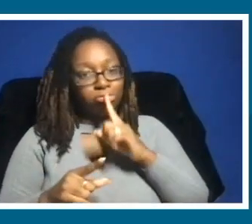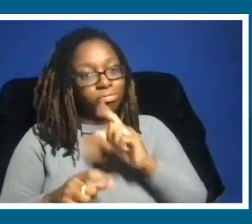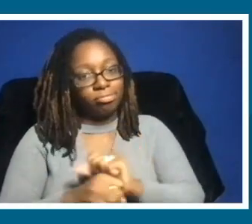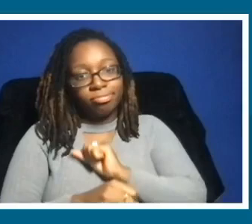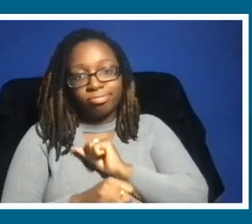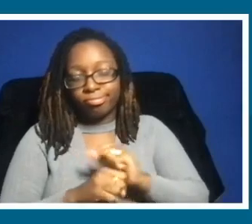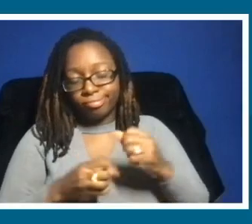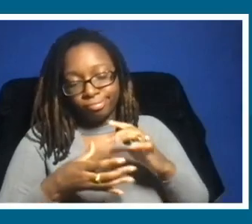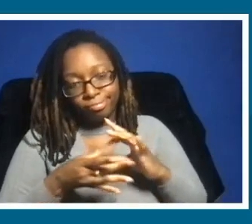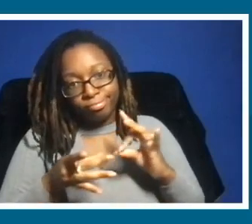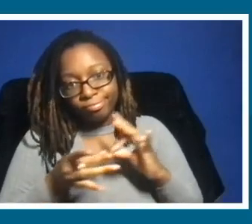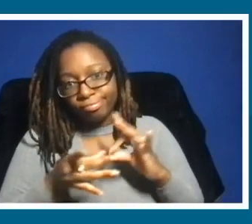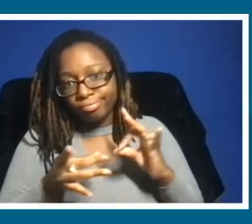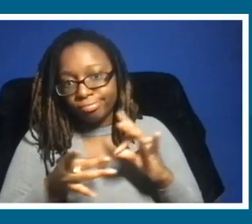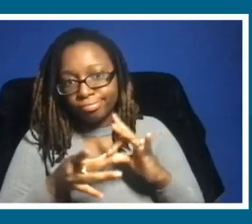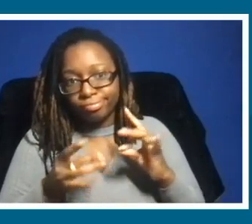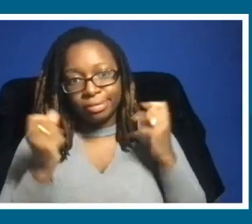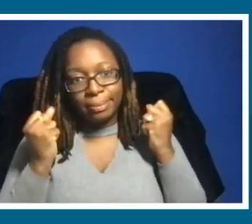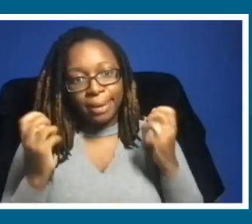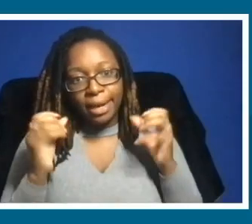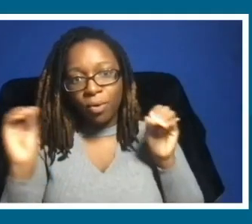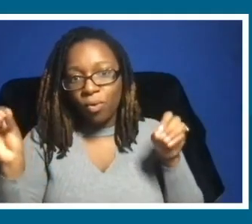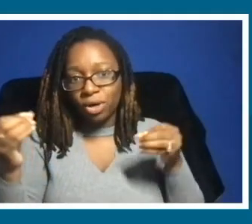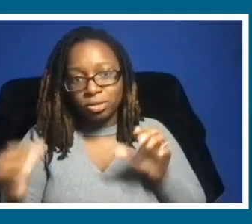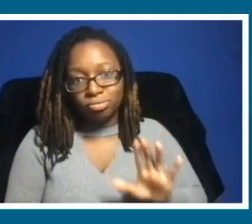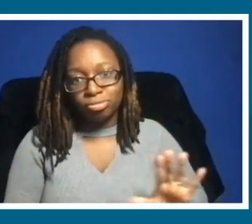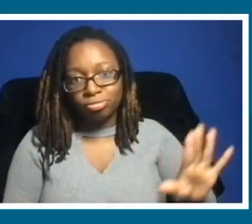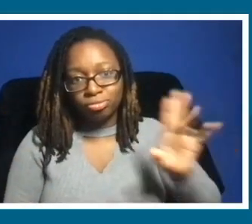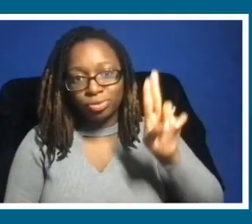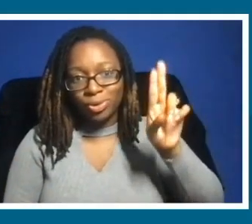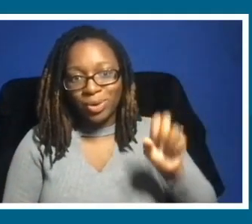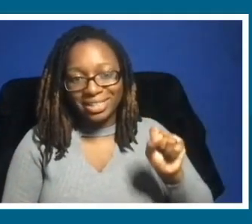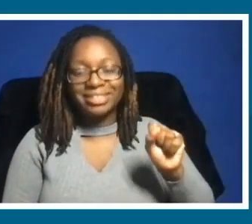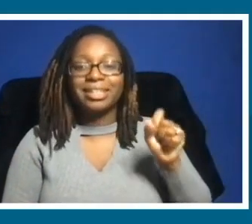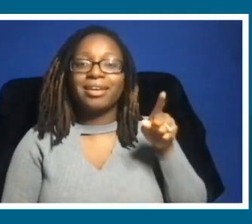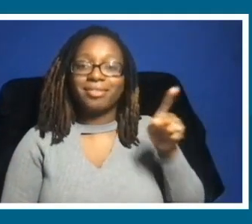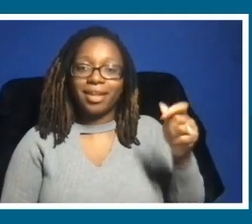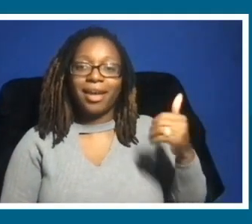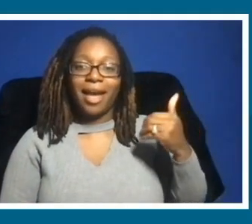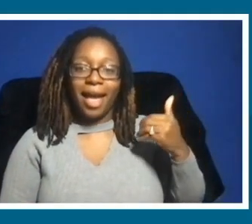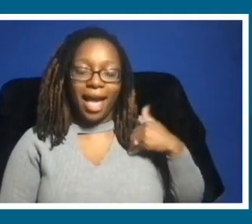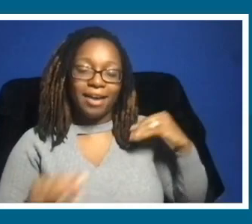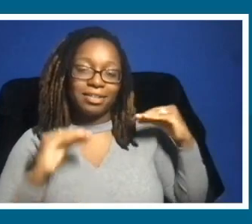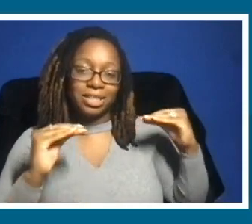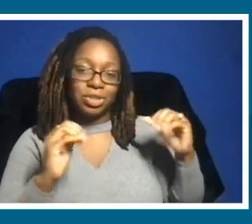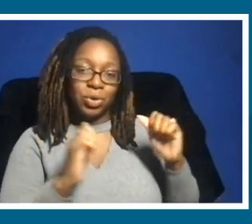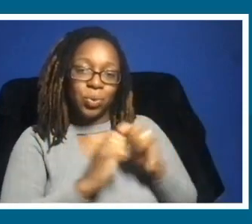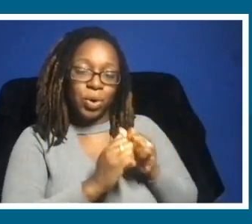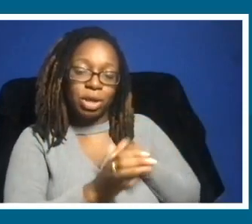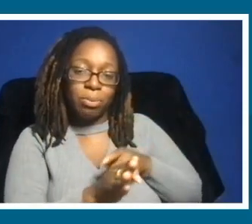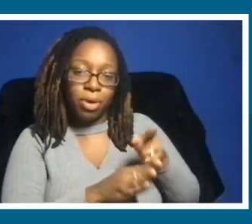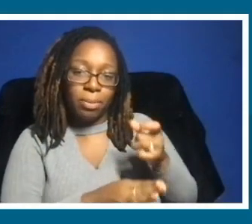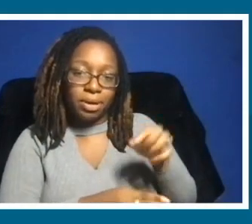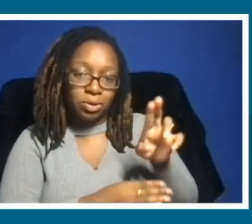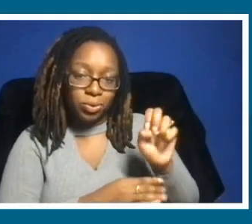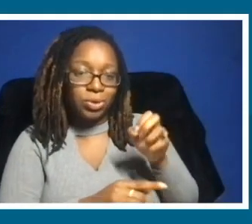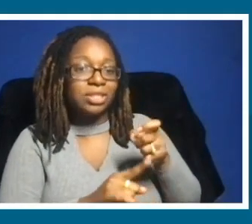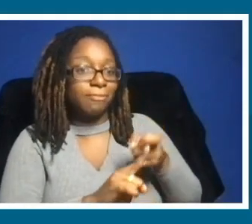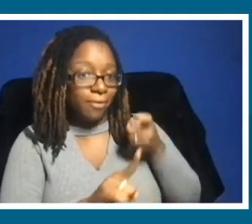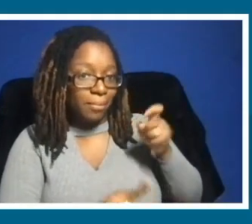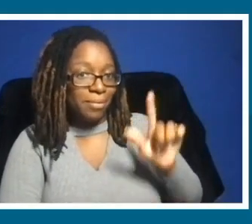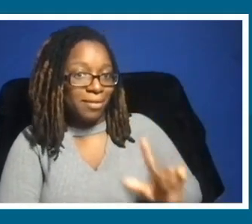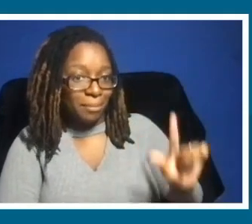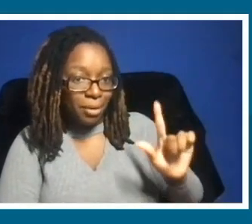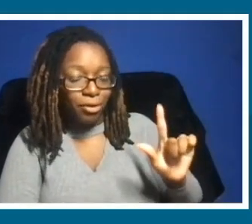dozens of organizations across the country who have received Teaching with Primary Sources grants from the library,